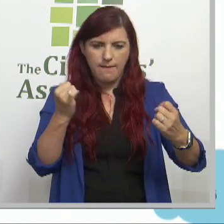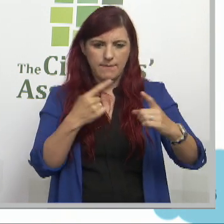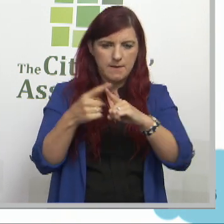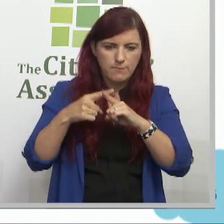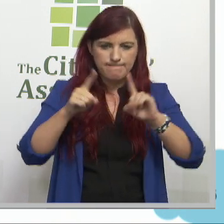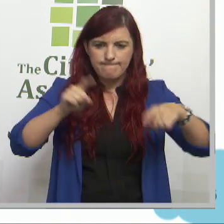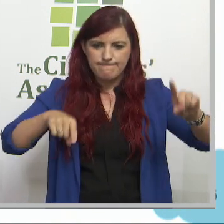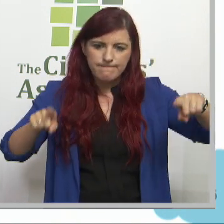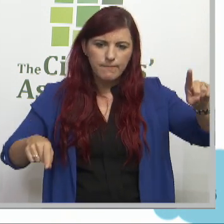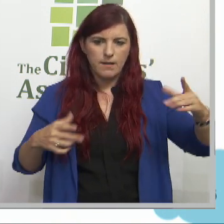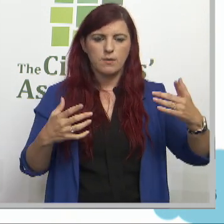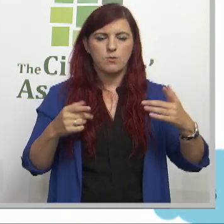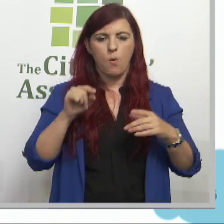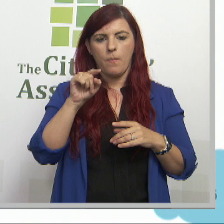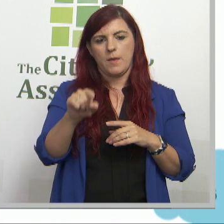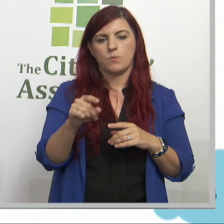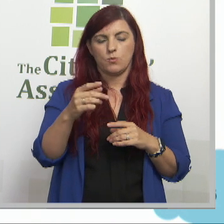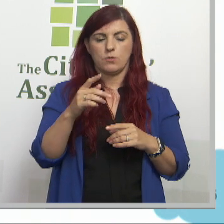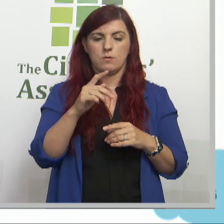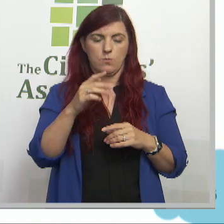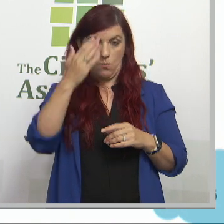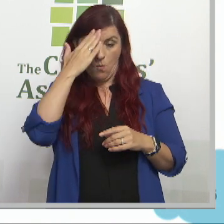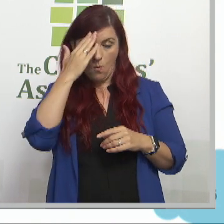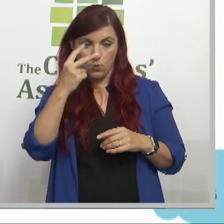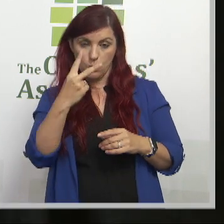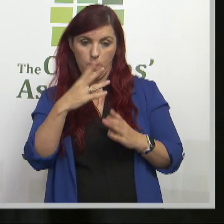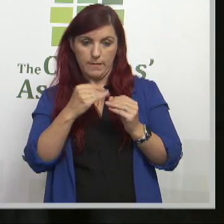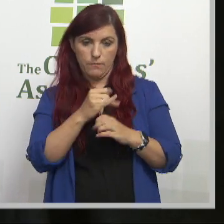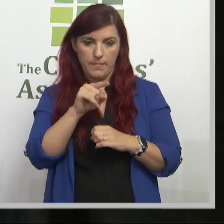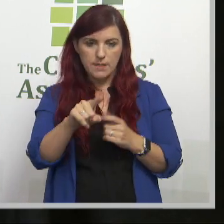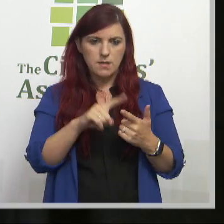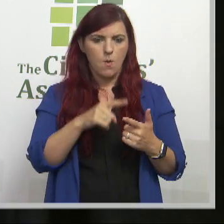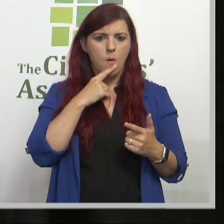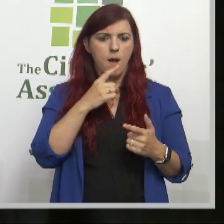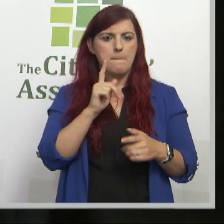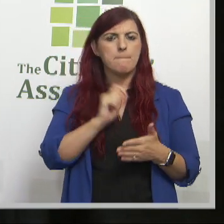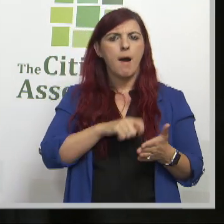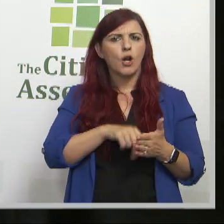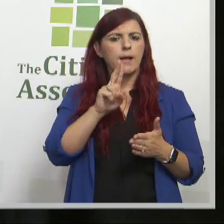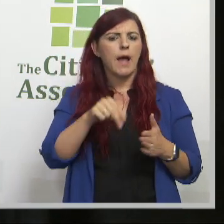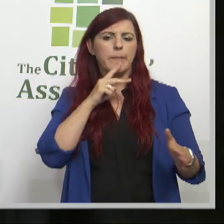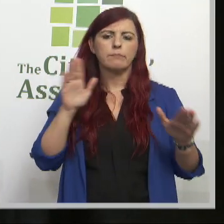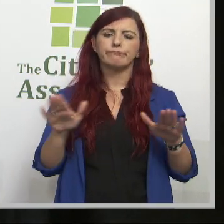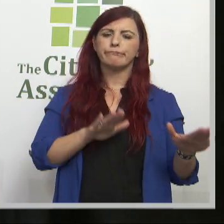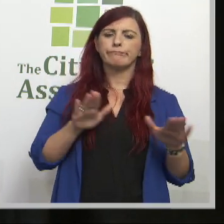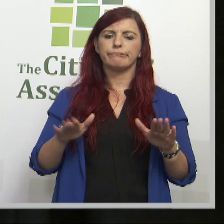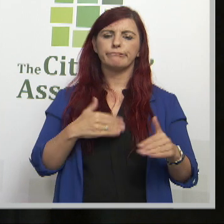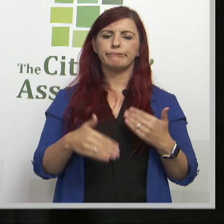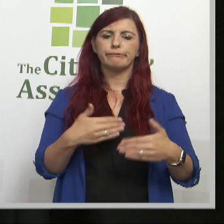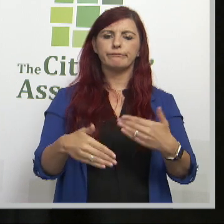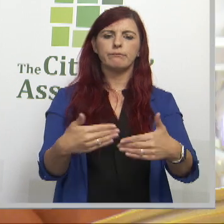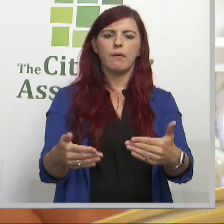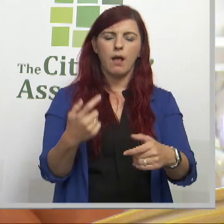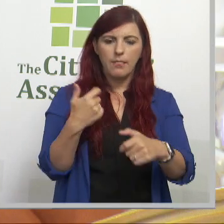here. So this tells you kind of two things. One is that the market can be really complacent, and when we suddenly see